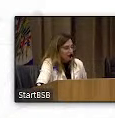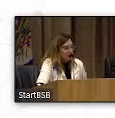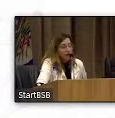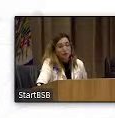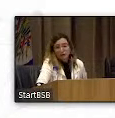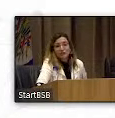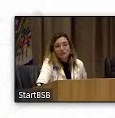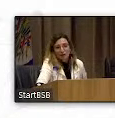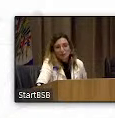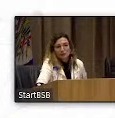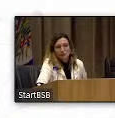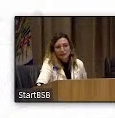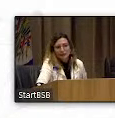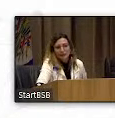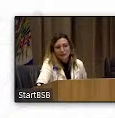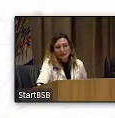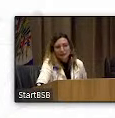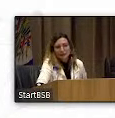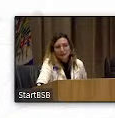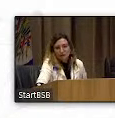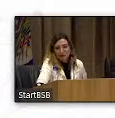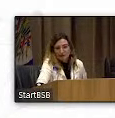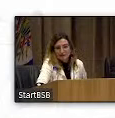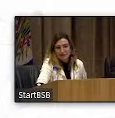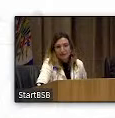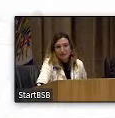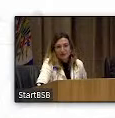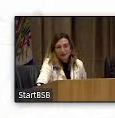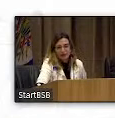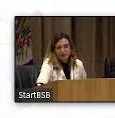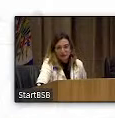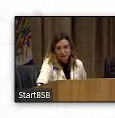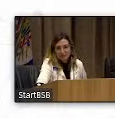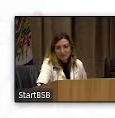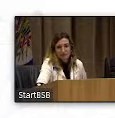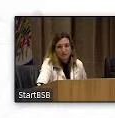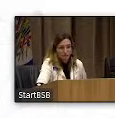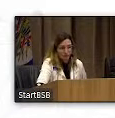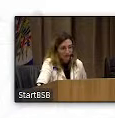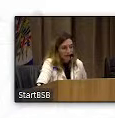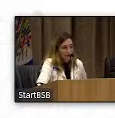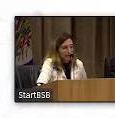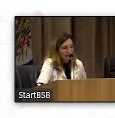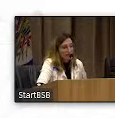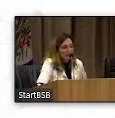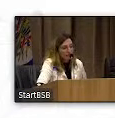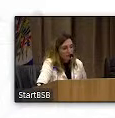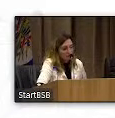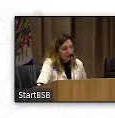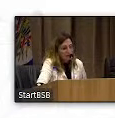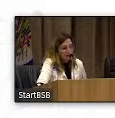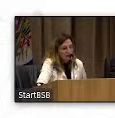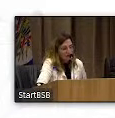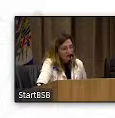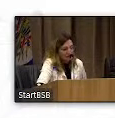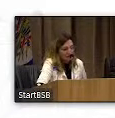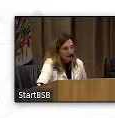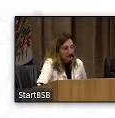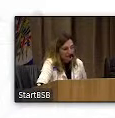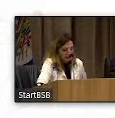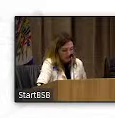therapies also, and it's also a school hospital. We have a